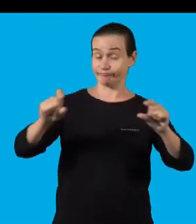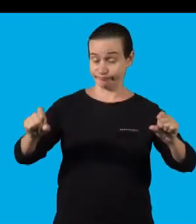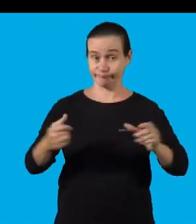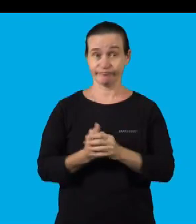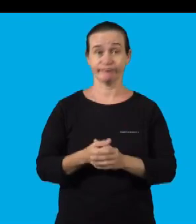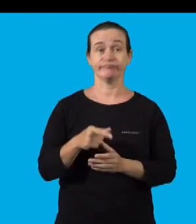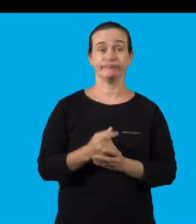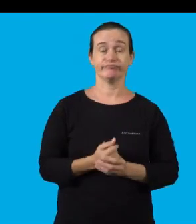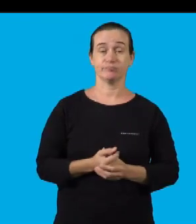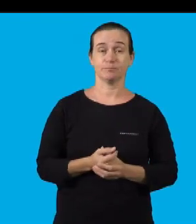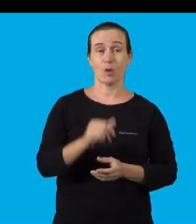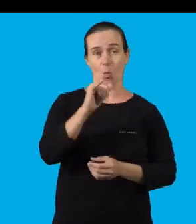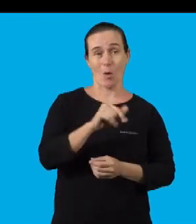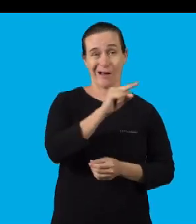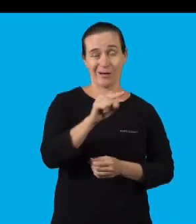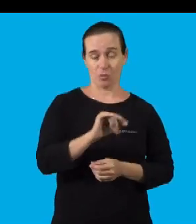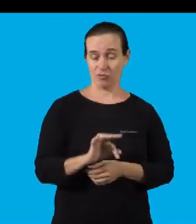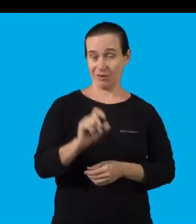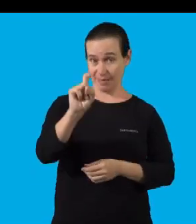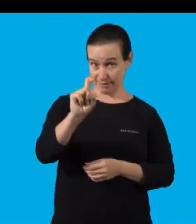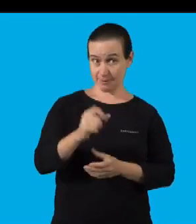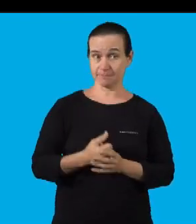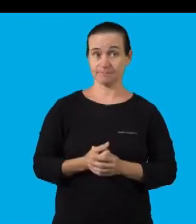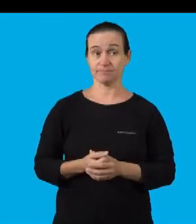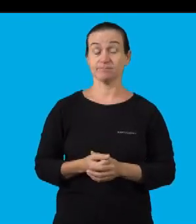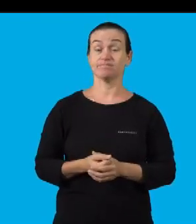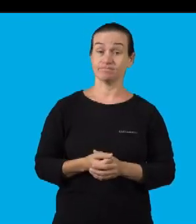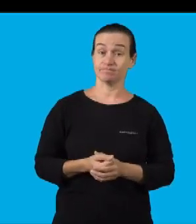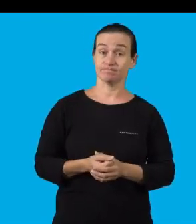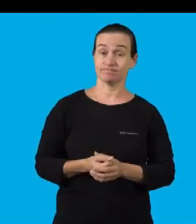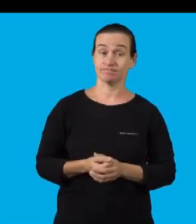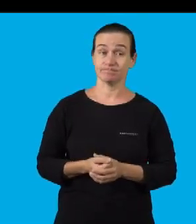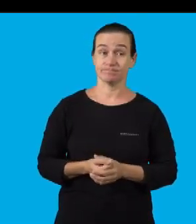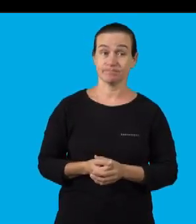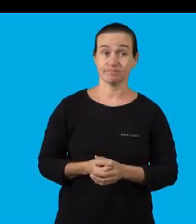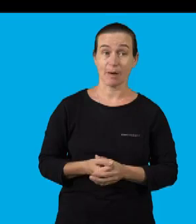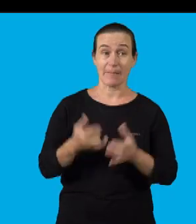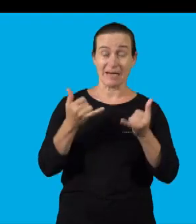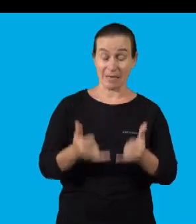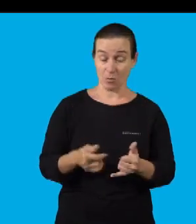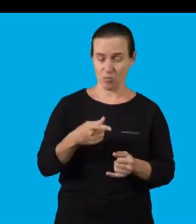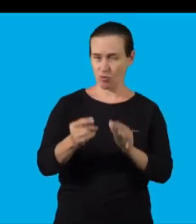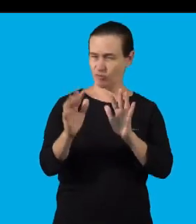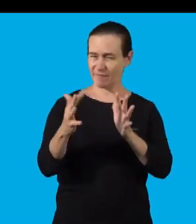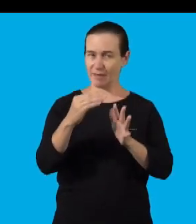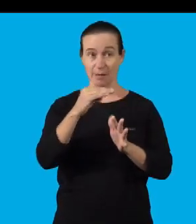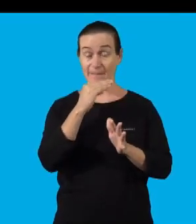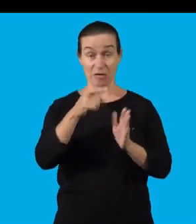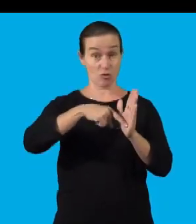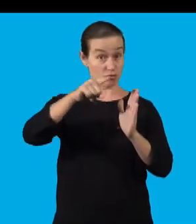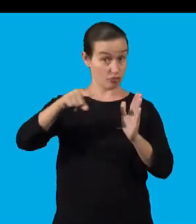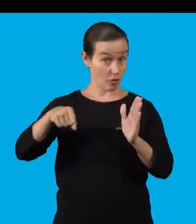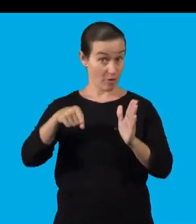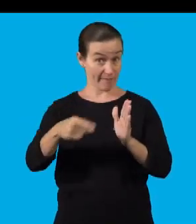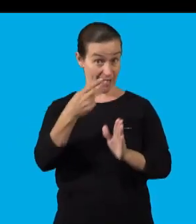this equation that we already have, which is 3 exponent x. But now, because we are reflecting, it